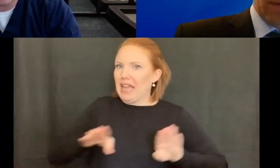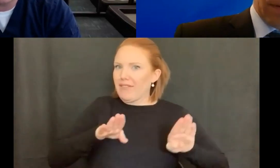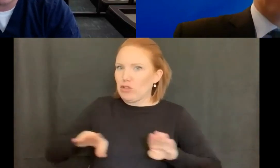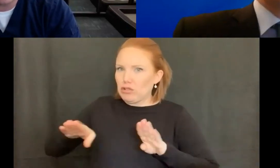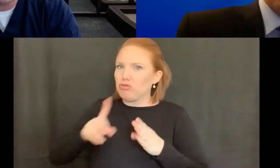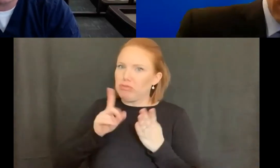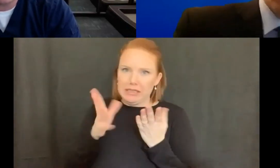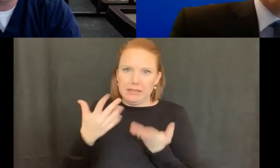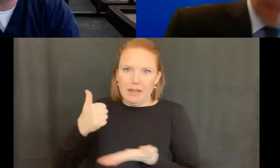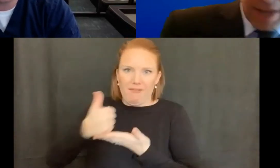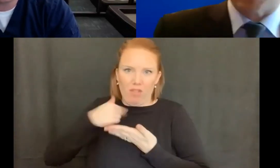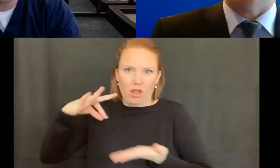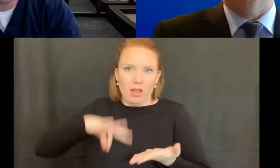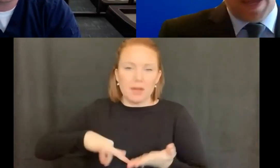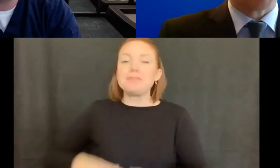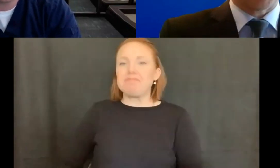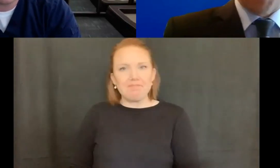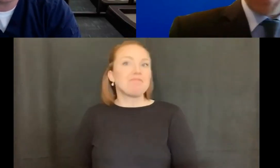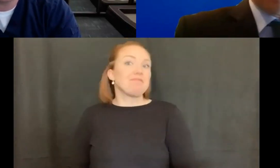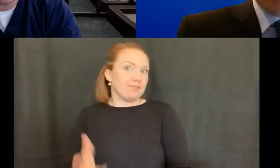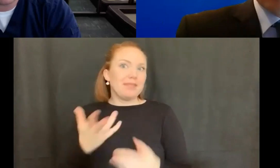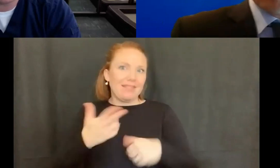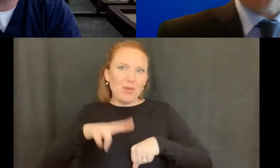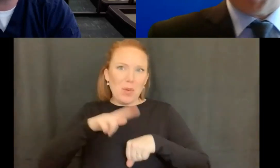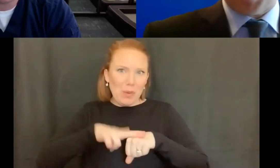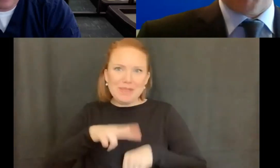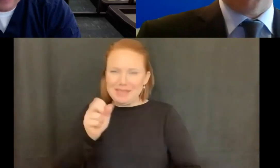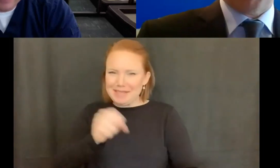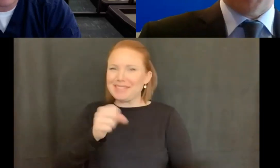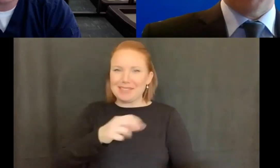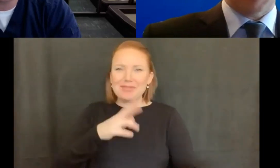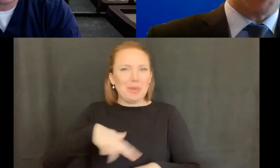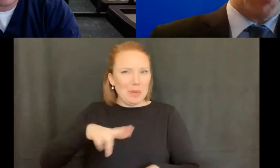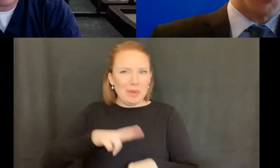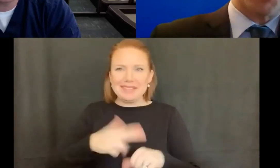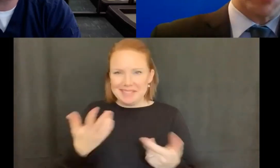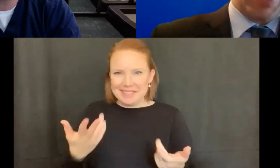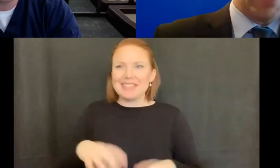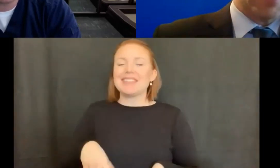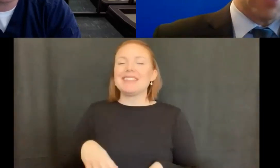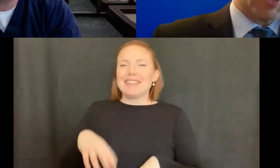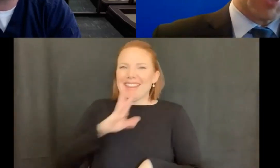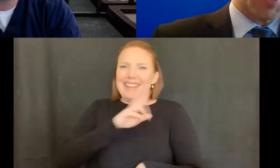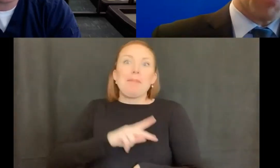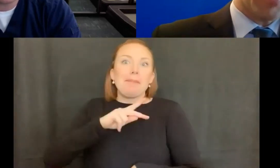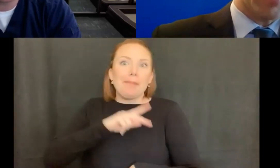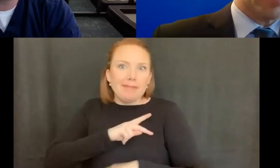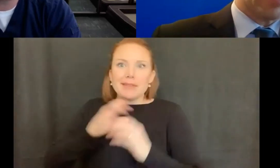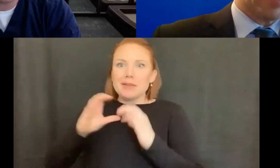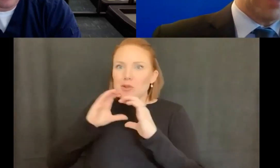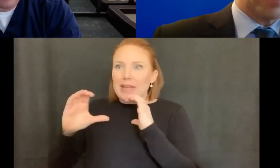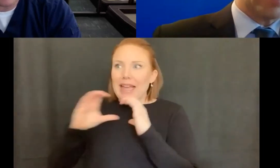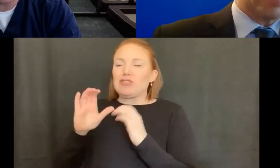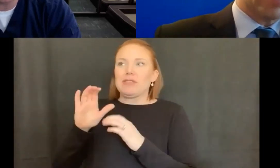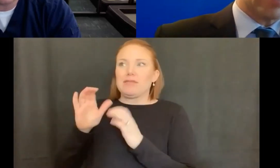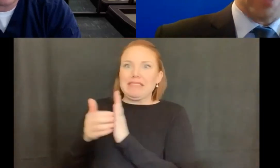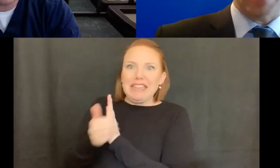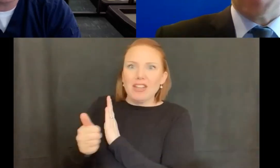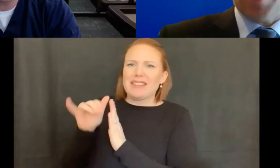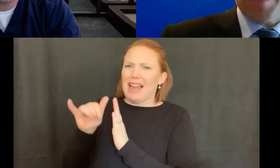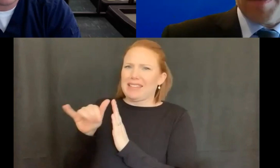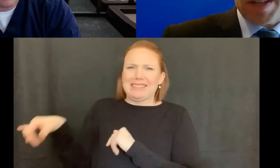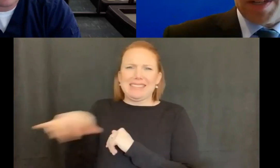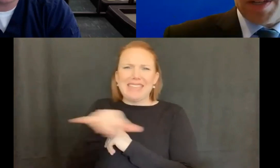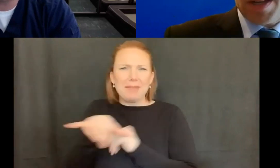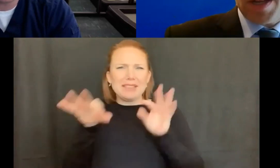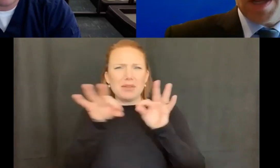well. Well, yes, as we've said, I mean, the interpersonal side is just as important as the